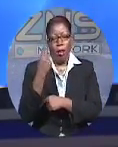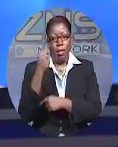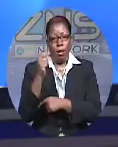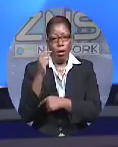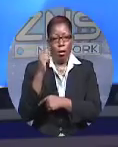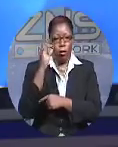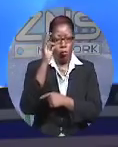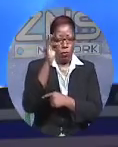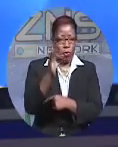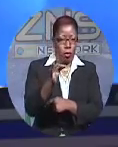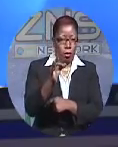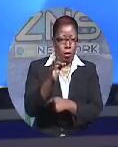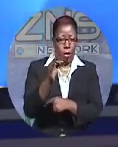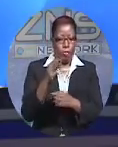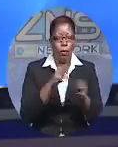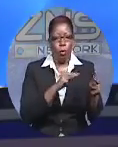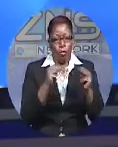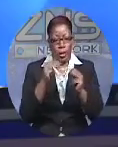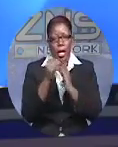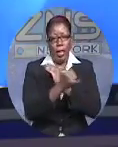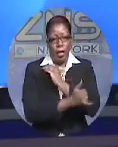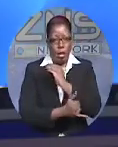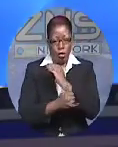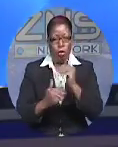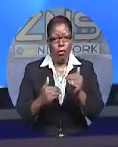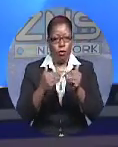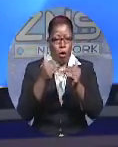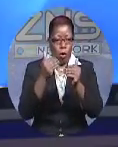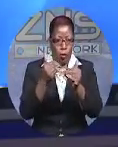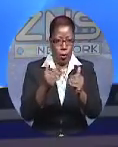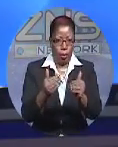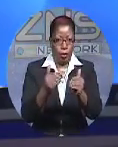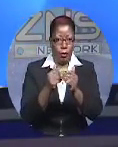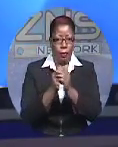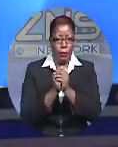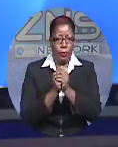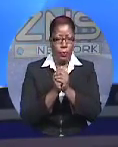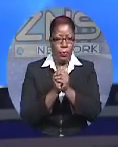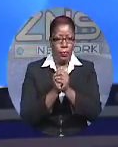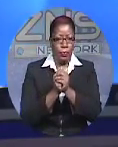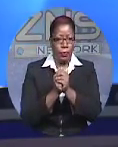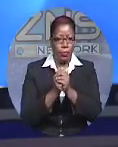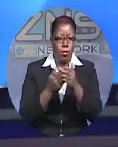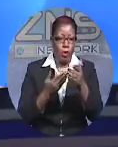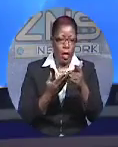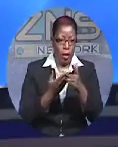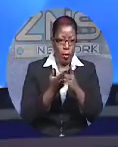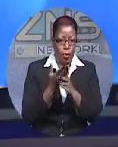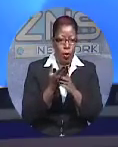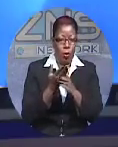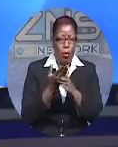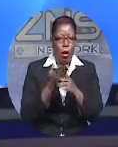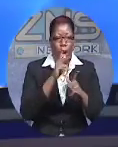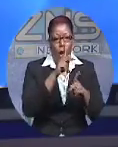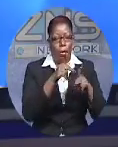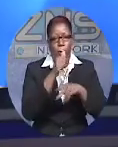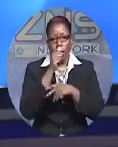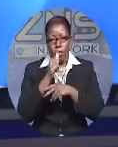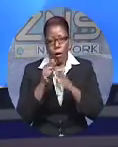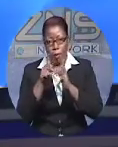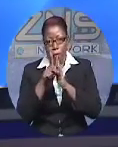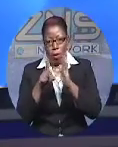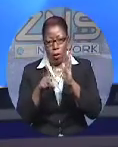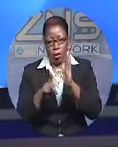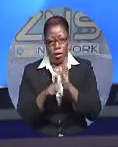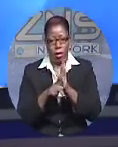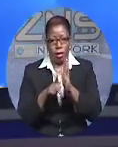forward. The Prime Minister recently announced plans to realign the Bahamas Electricity Corporation through a public-private sector partnership policy